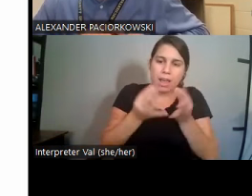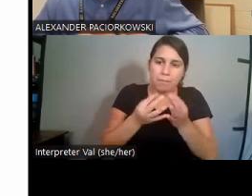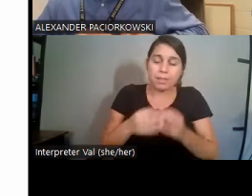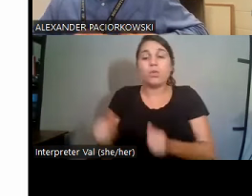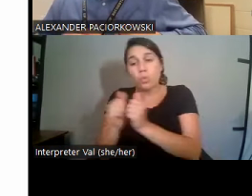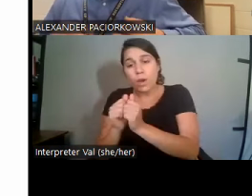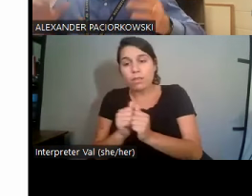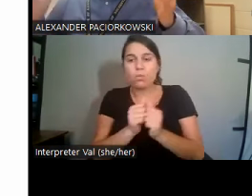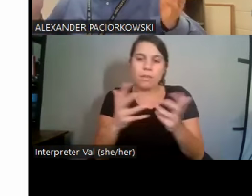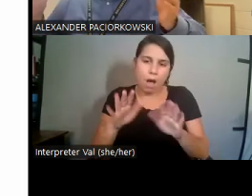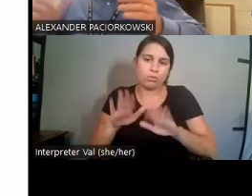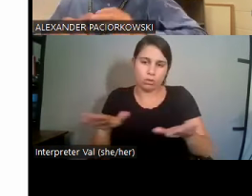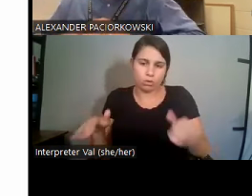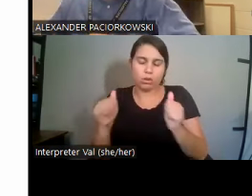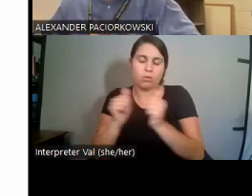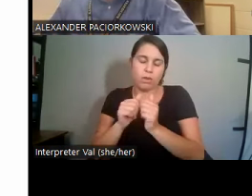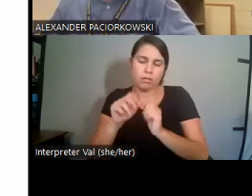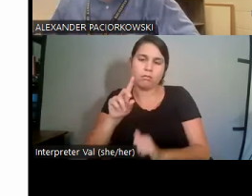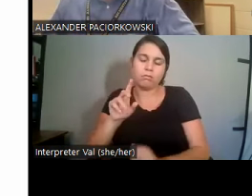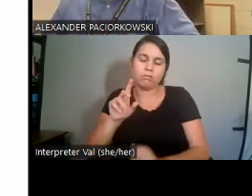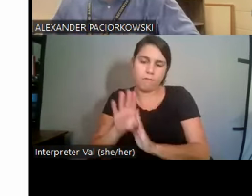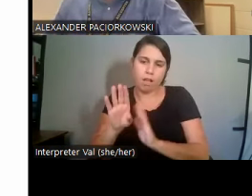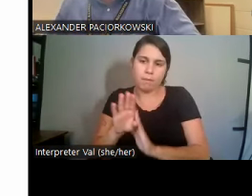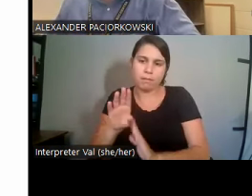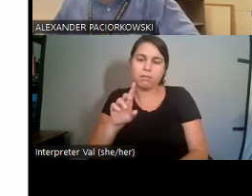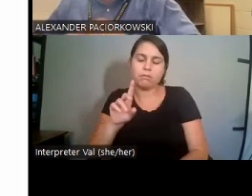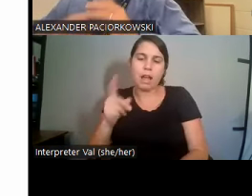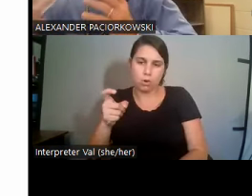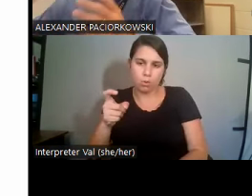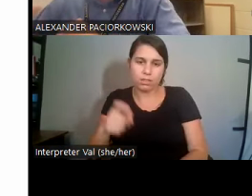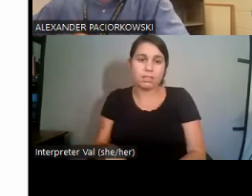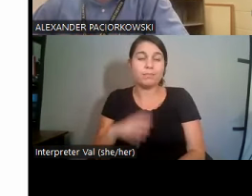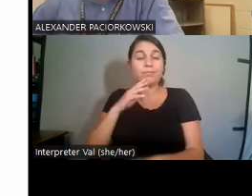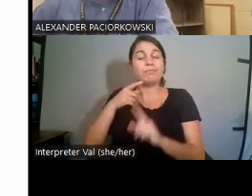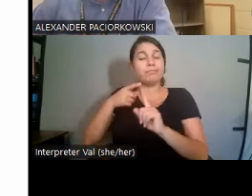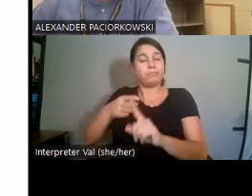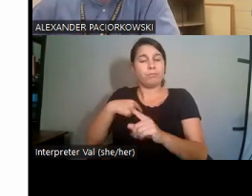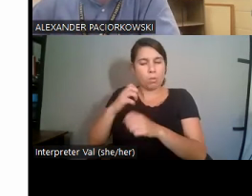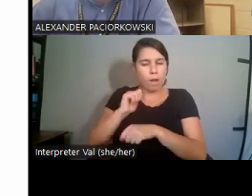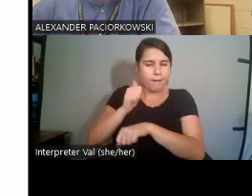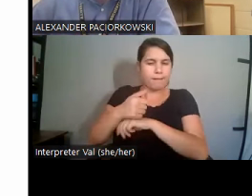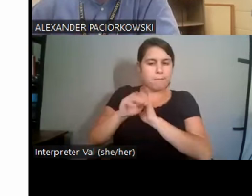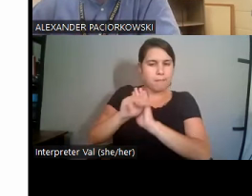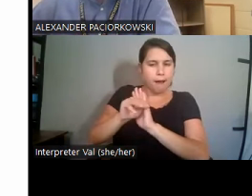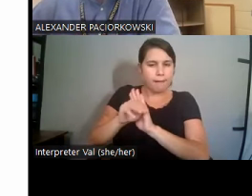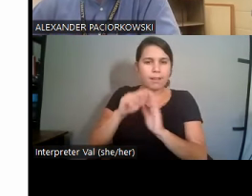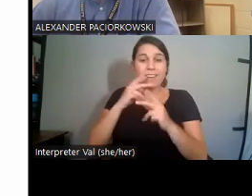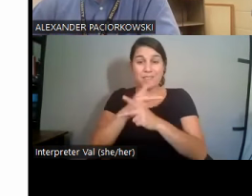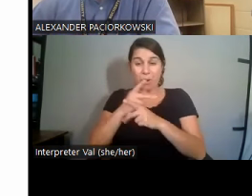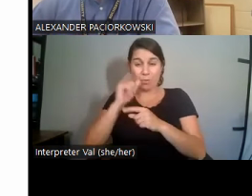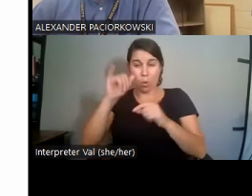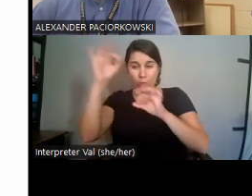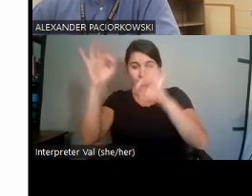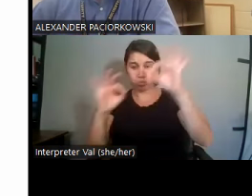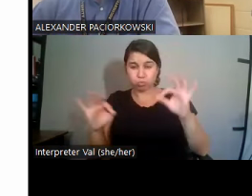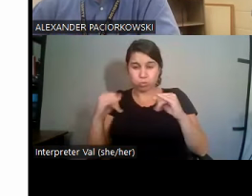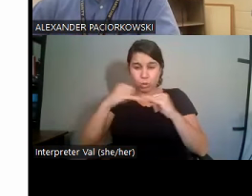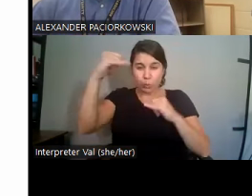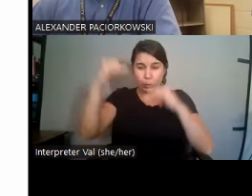developmental diagnoses, with the goal of developing a predictive model. We're interested in identifying which of these nodes in particular are